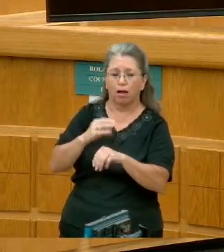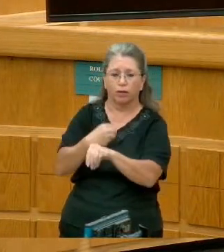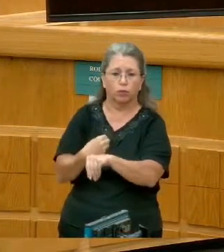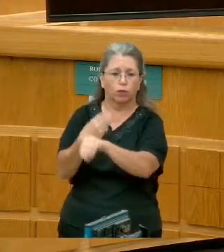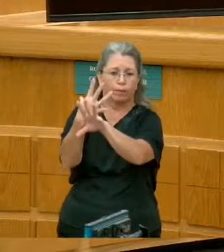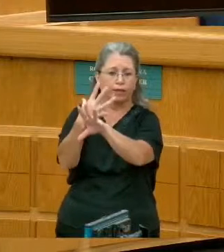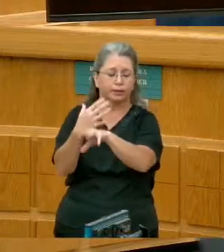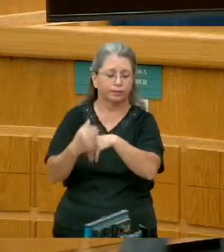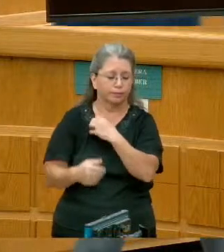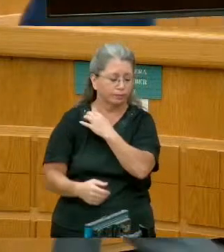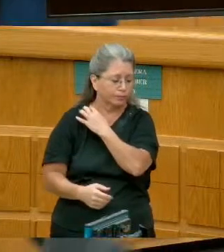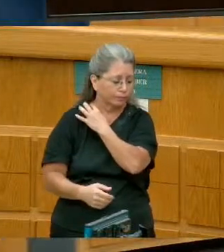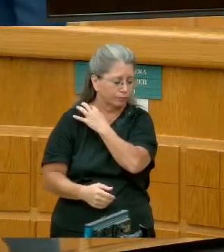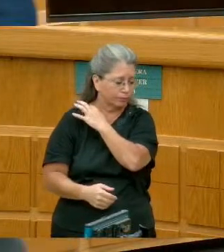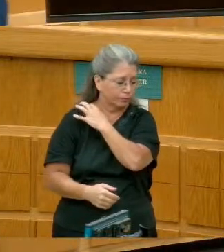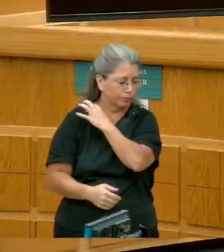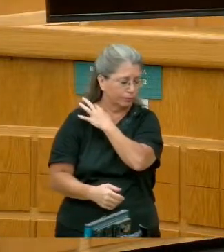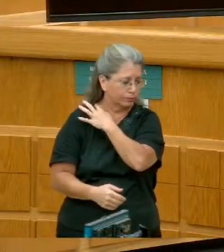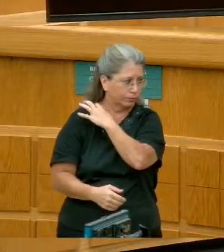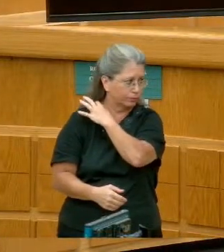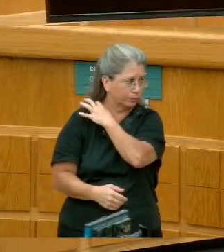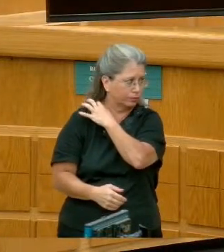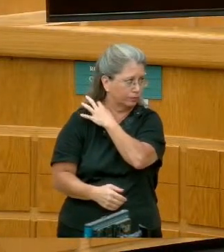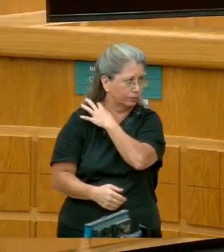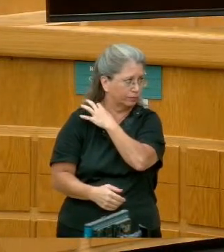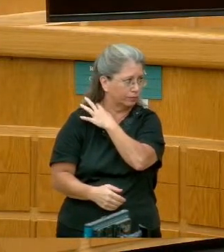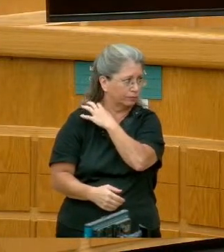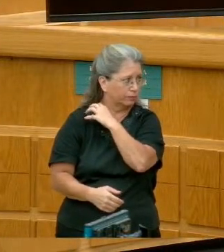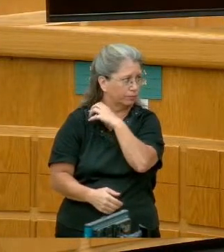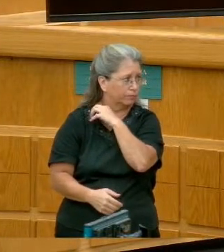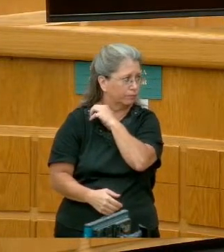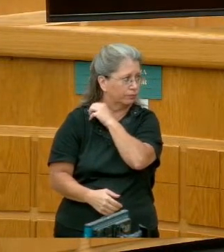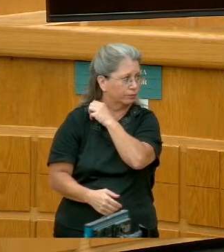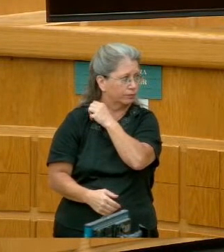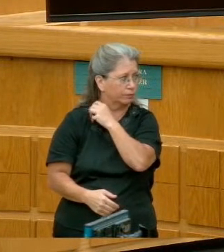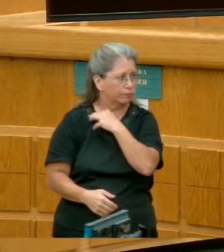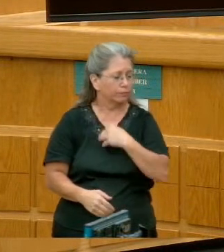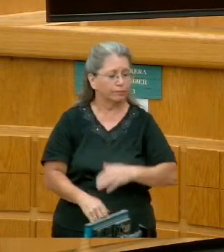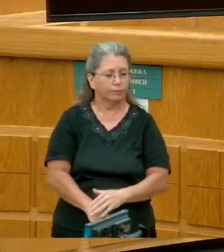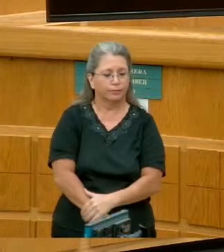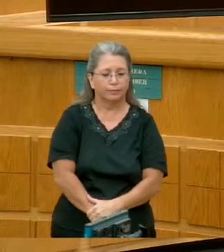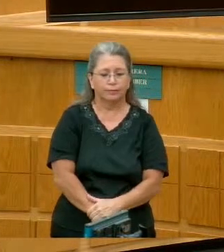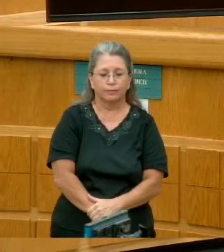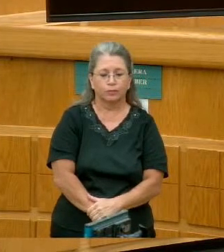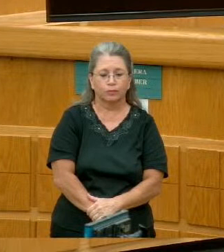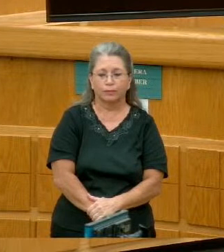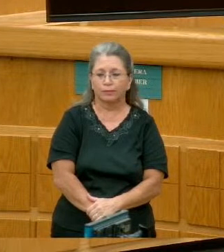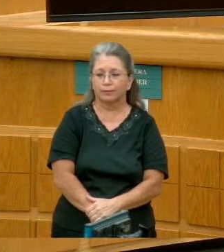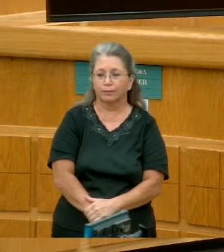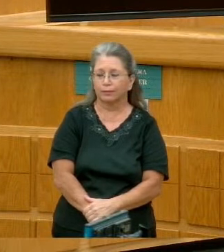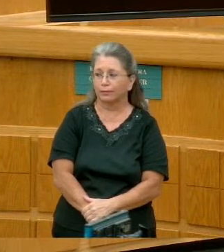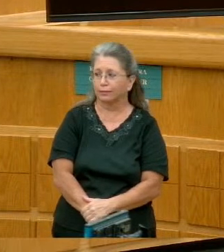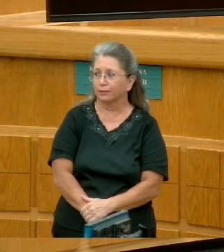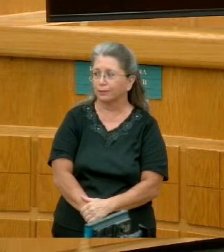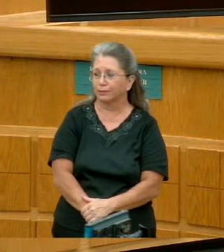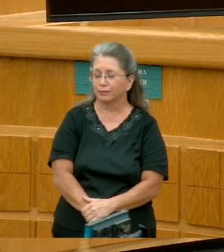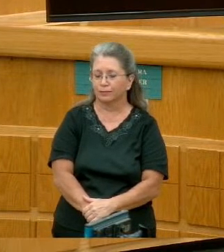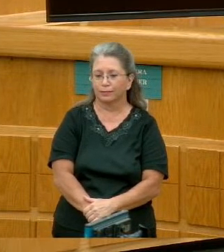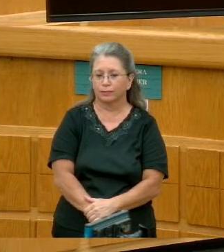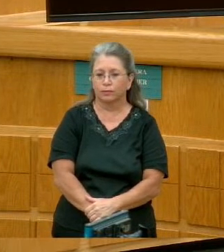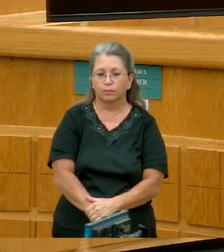Las cifras más recientes indican que en las últimas 24 horas se han reportado 253 casos confirmados por el coronavirus, haciendo un total